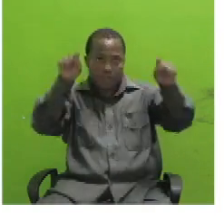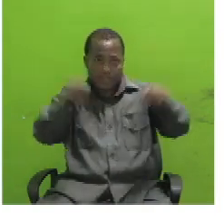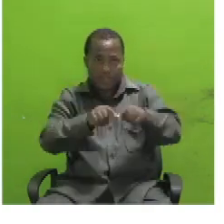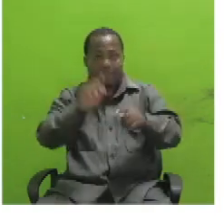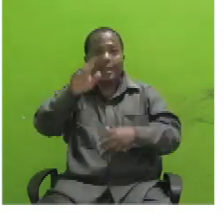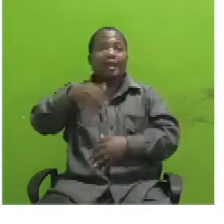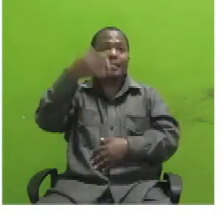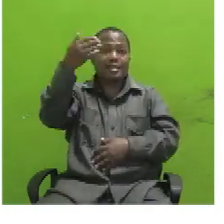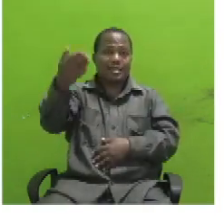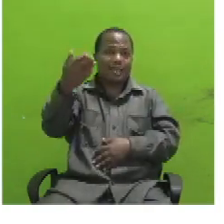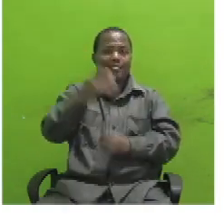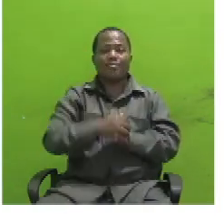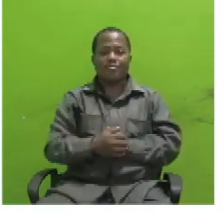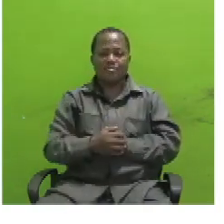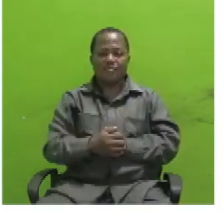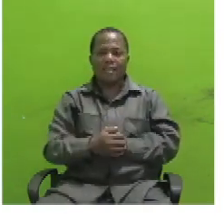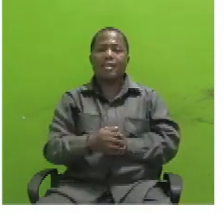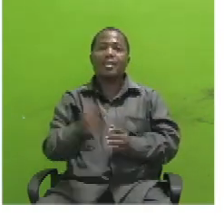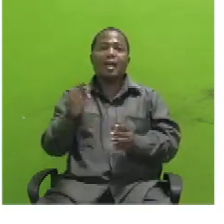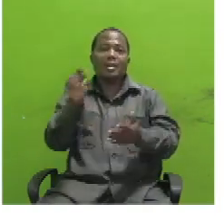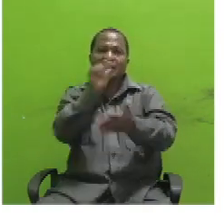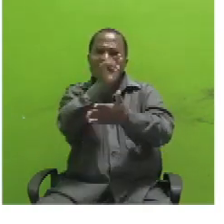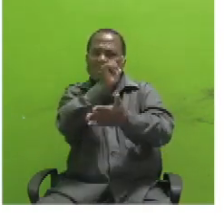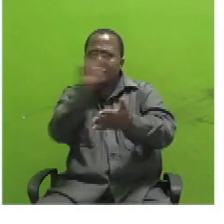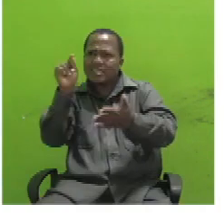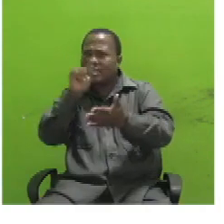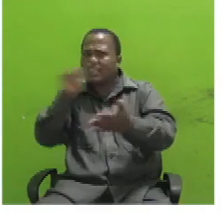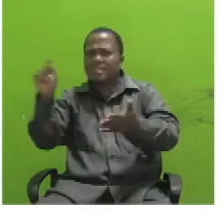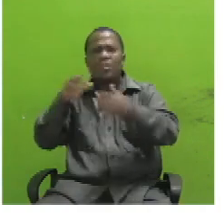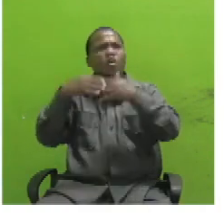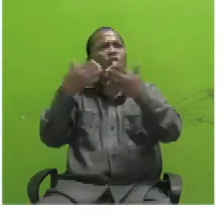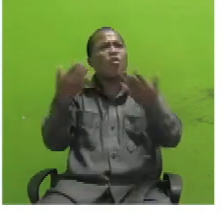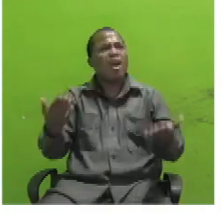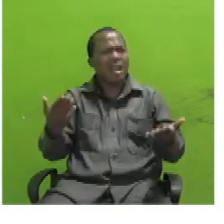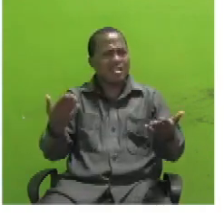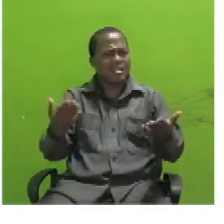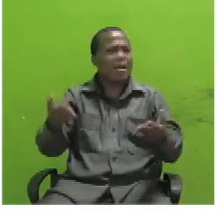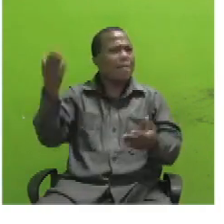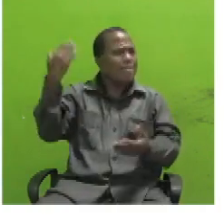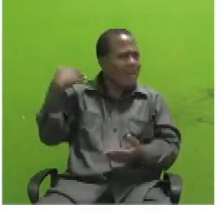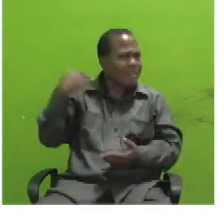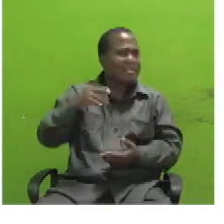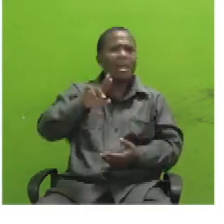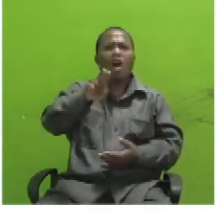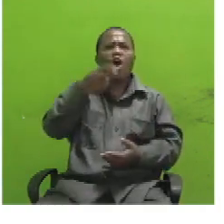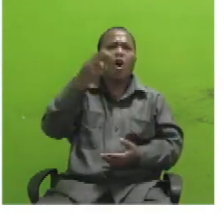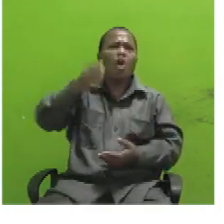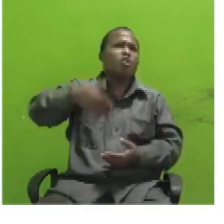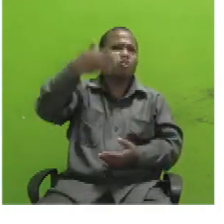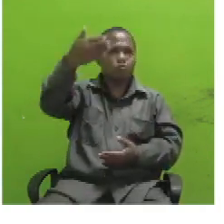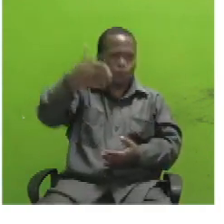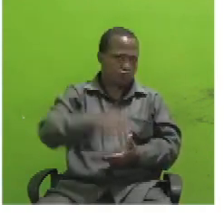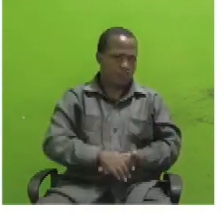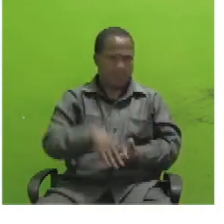and then fill in the gap using the word past or to. Past